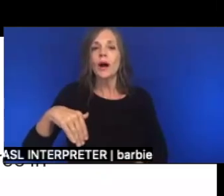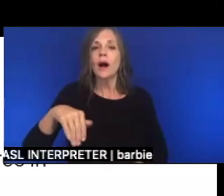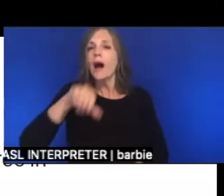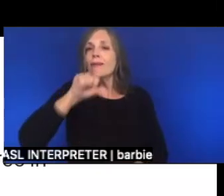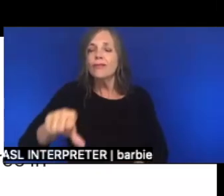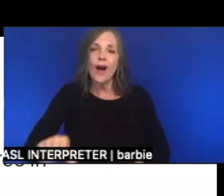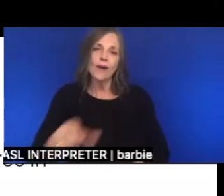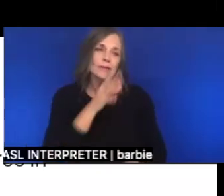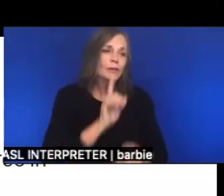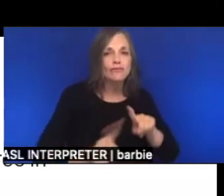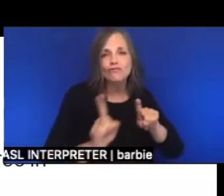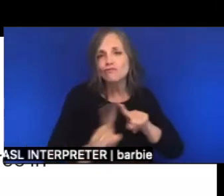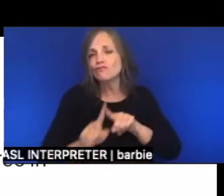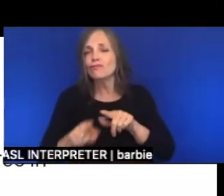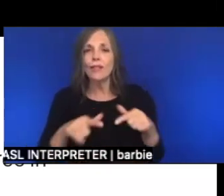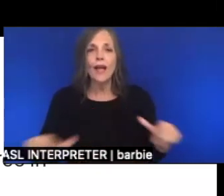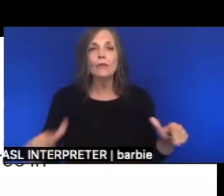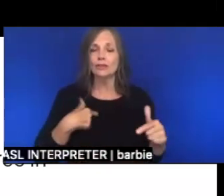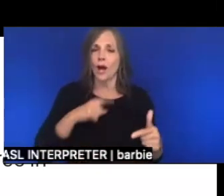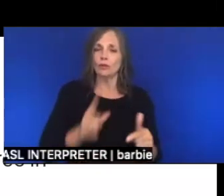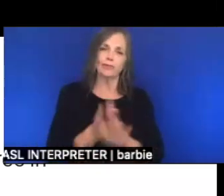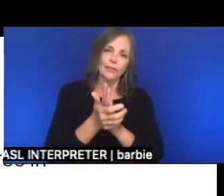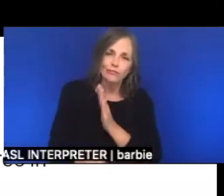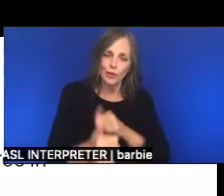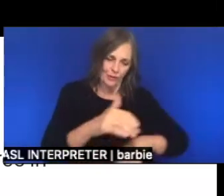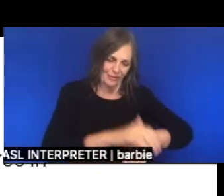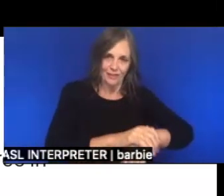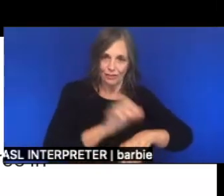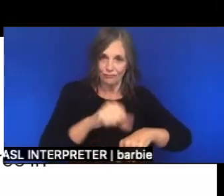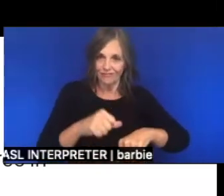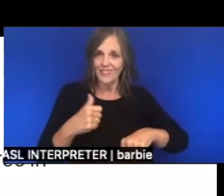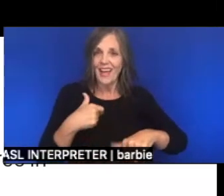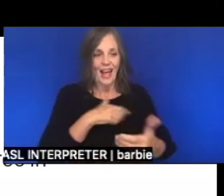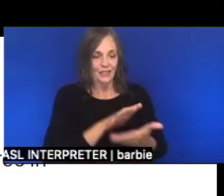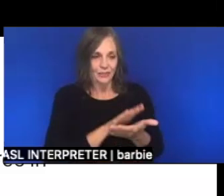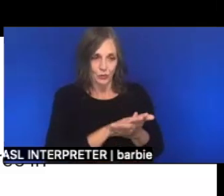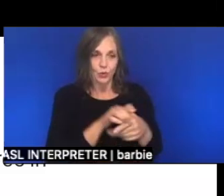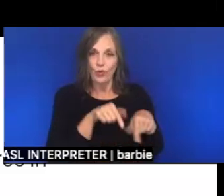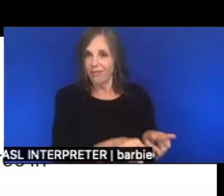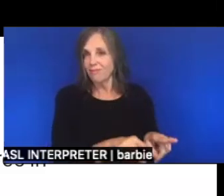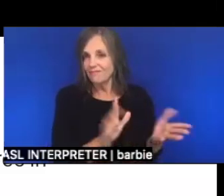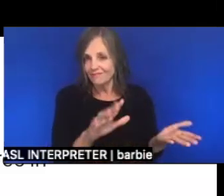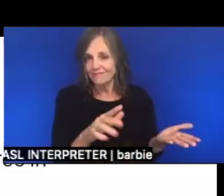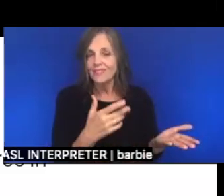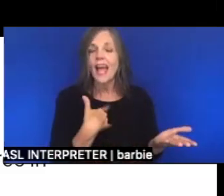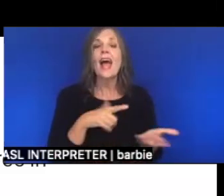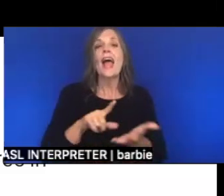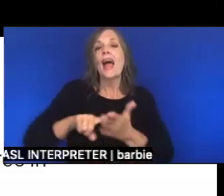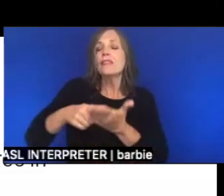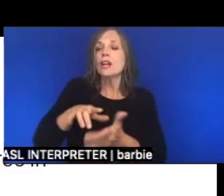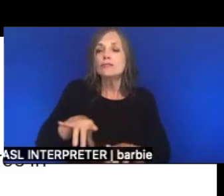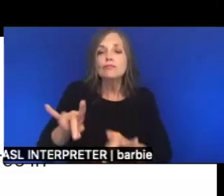languages, foreign languages. I was really, really good with English when I was at school, and then I started learning